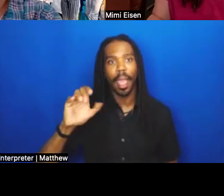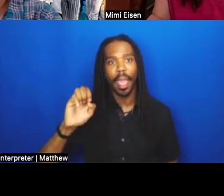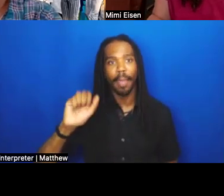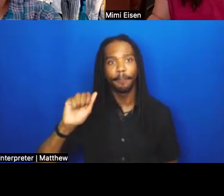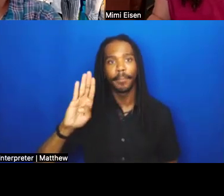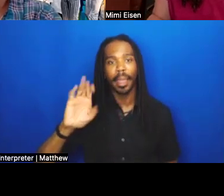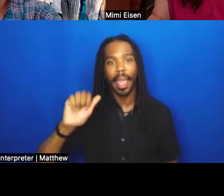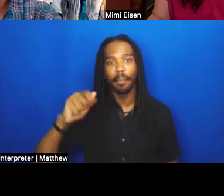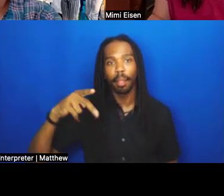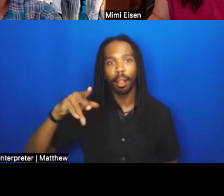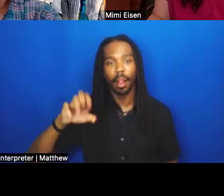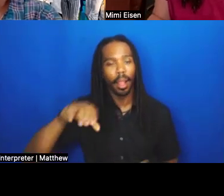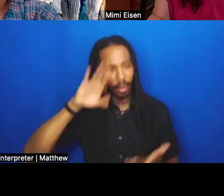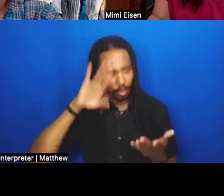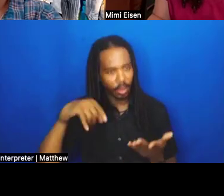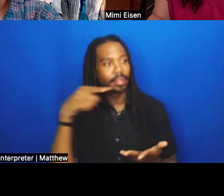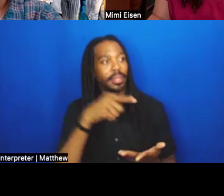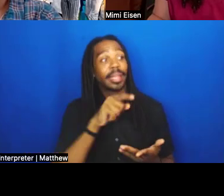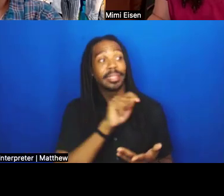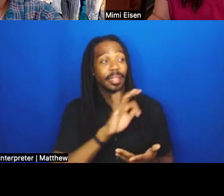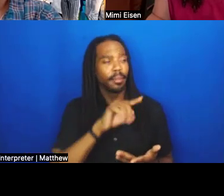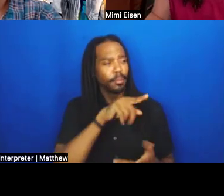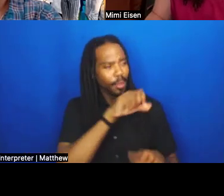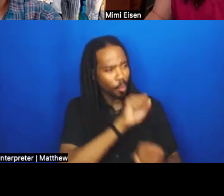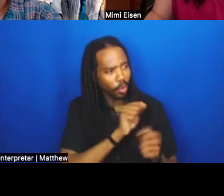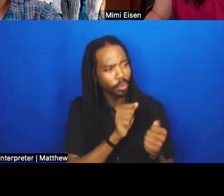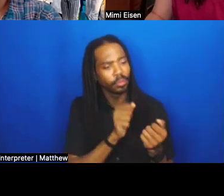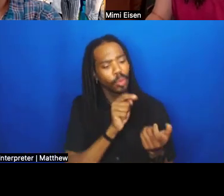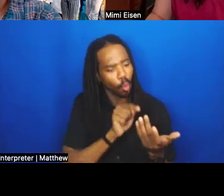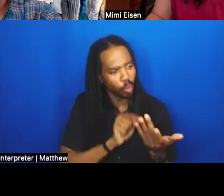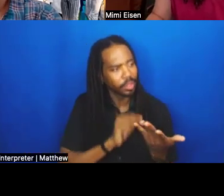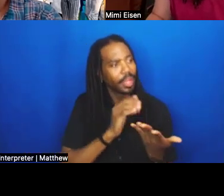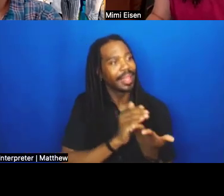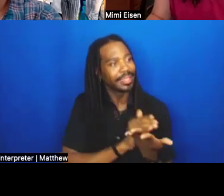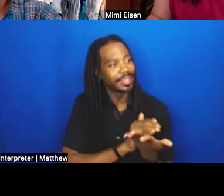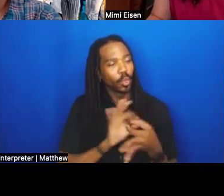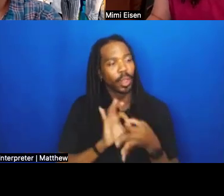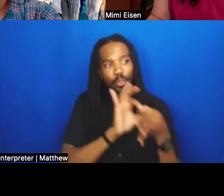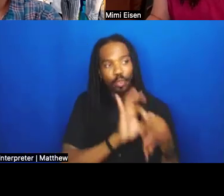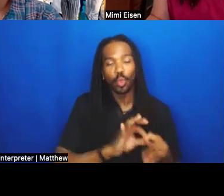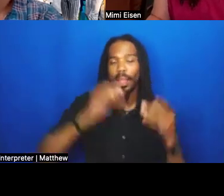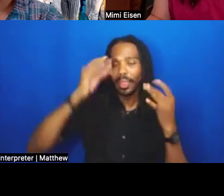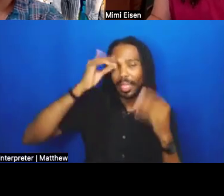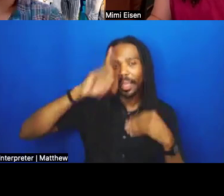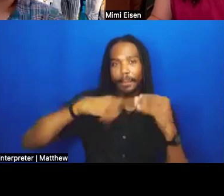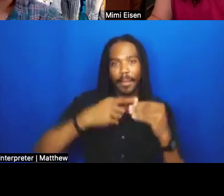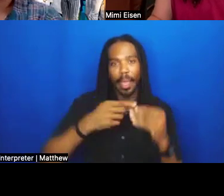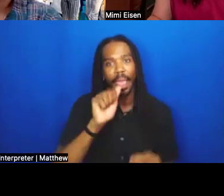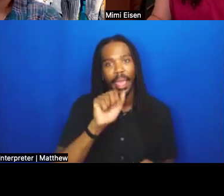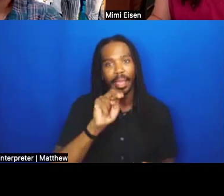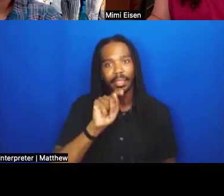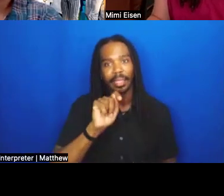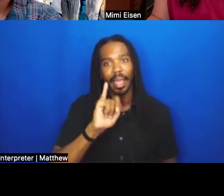I know you've been working on some of the lessons around thinking about anti-Semitism